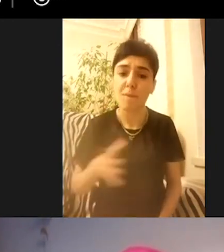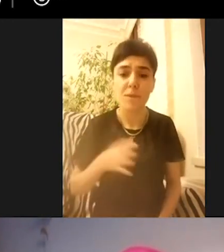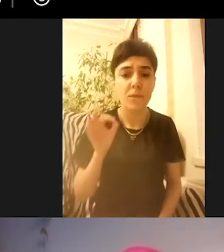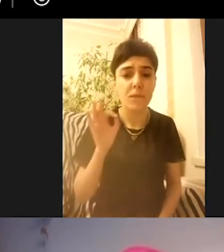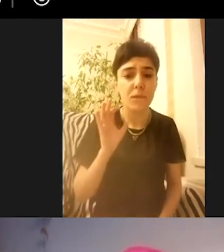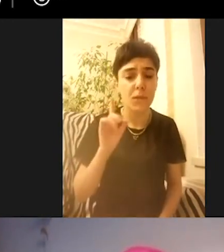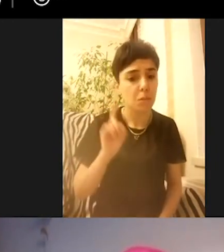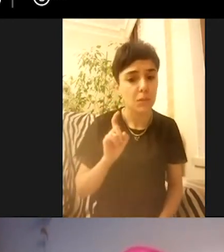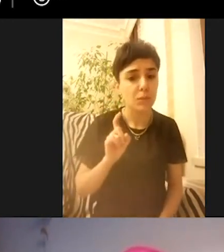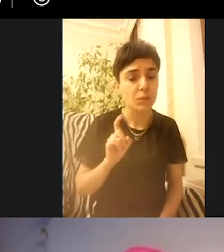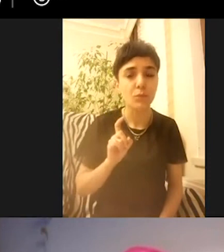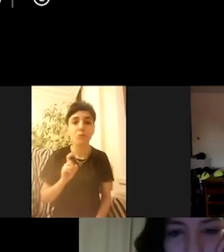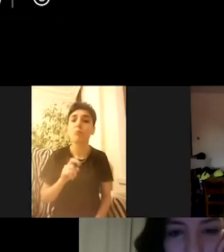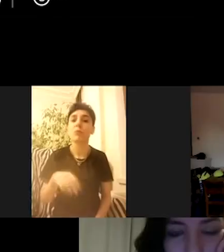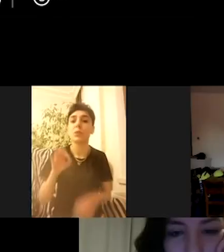say.